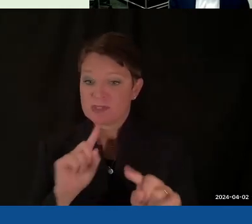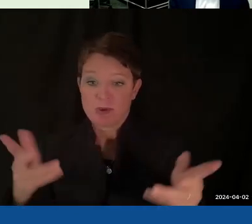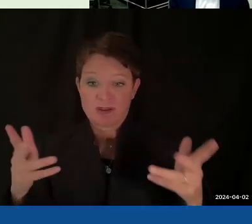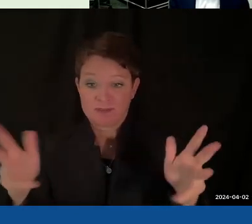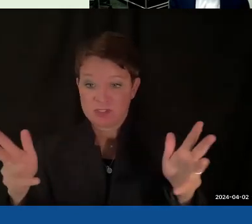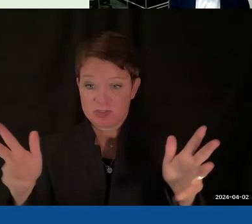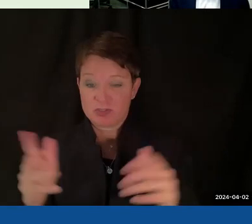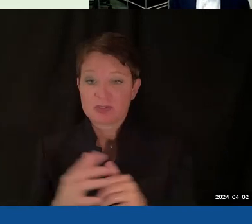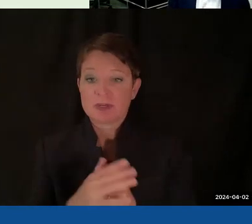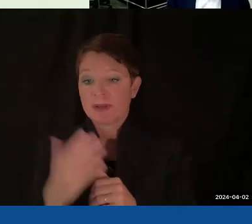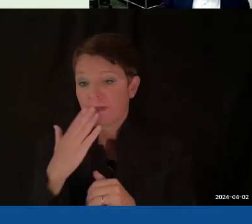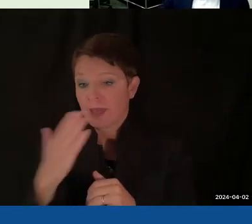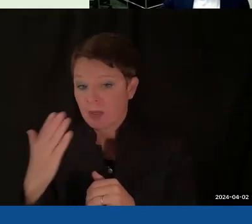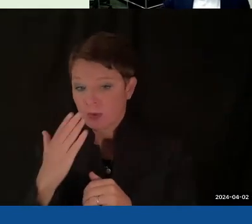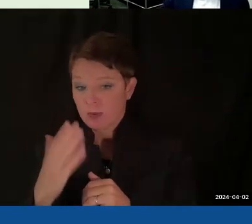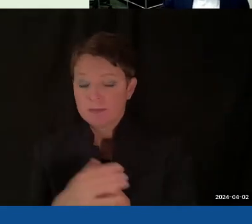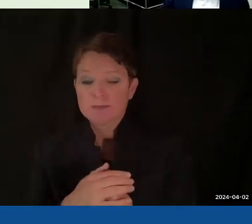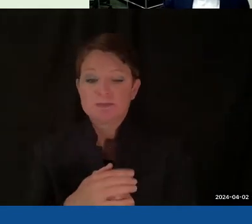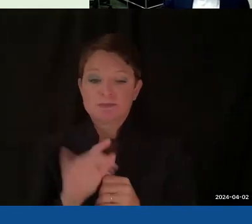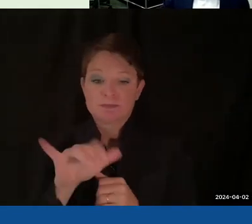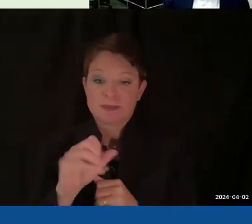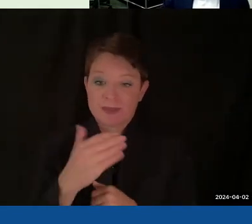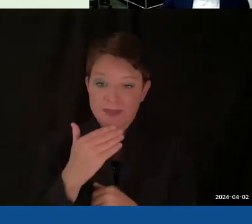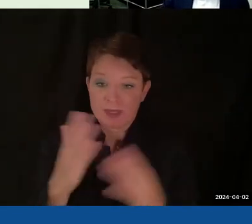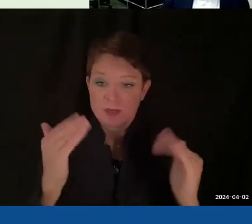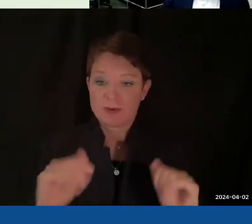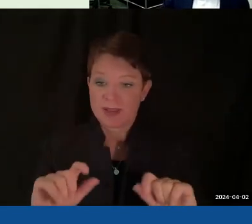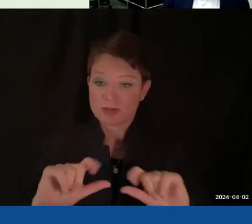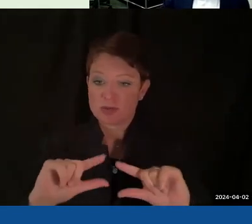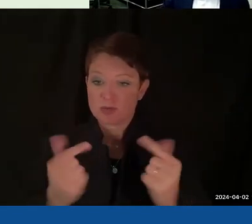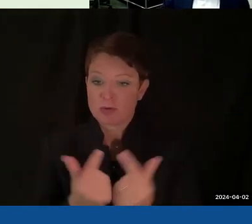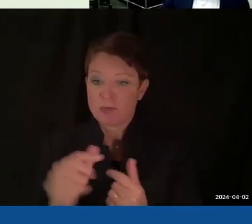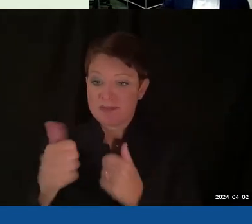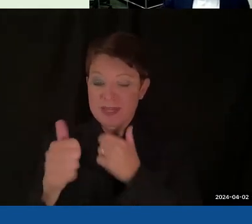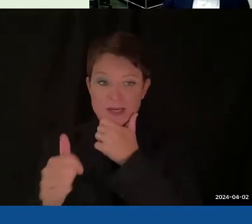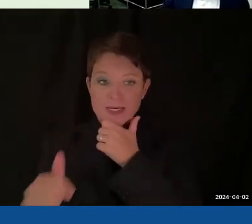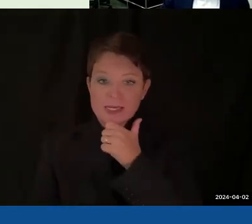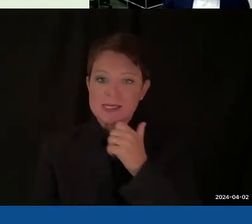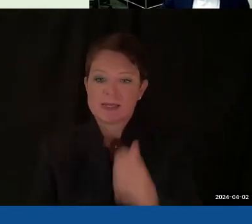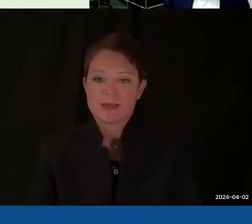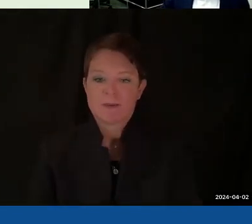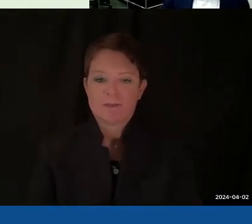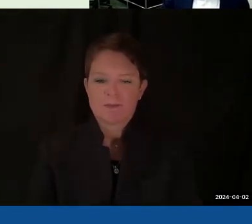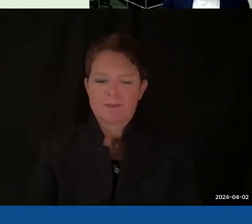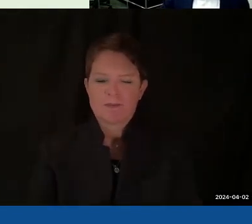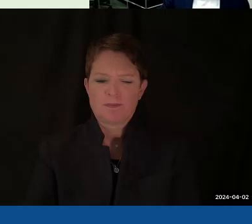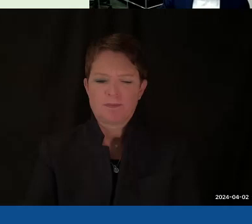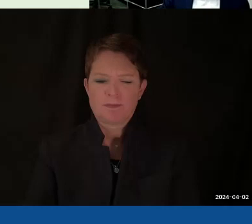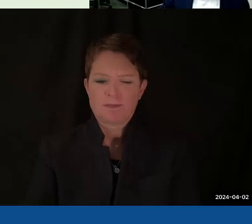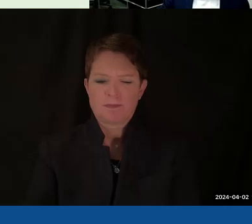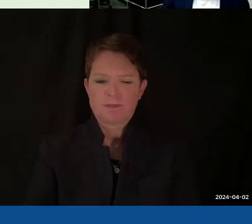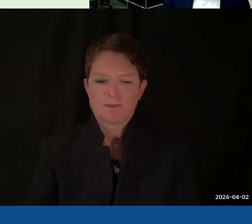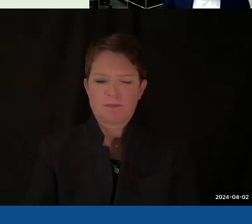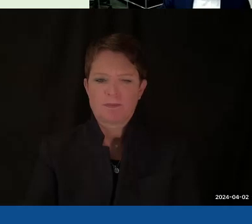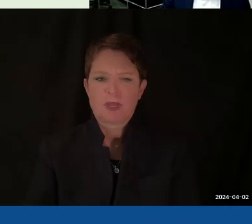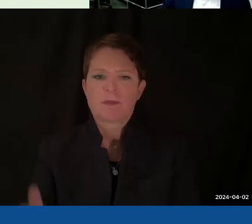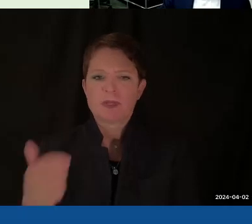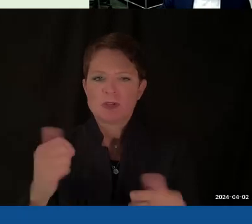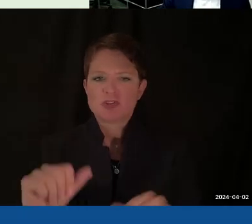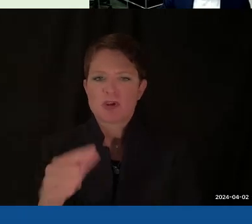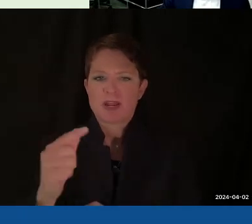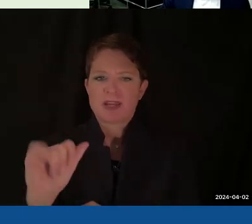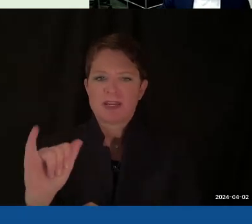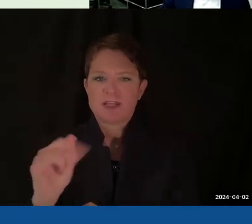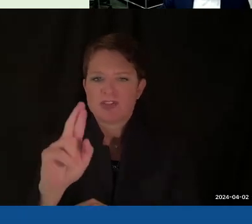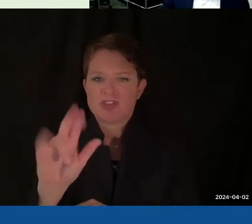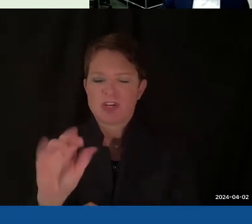Okay. Thank you, Michael. Yep, thank you. We can go to the next group of 10. Michael, I am going to try Jeremy one last time. He has put into the chat